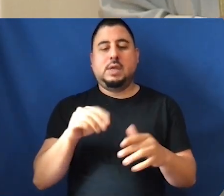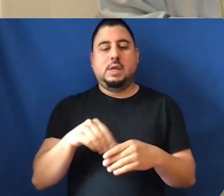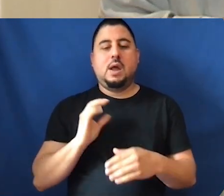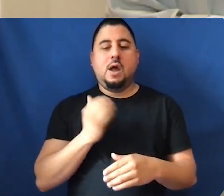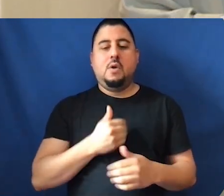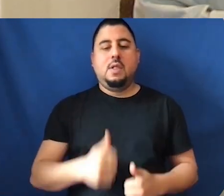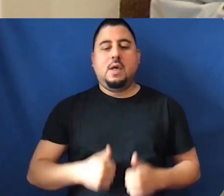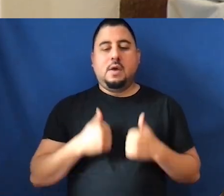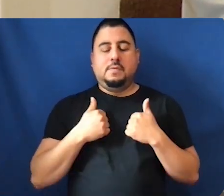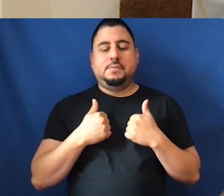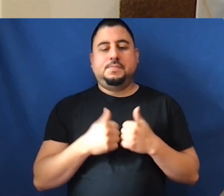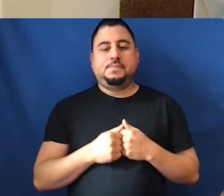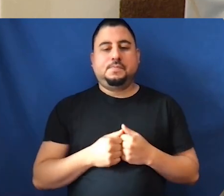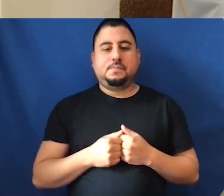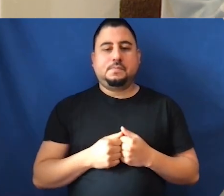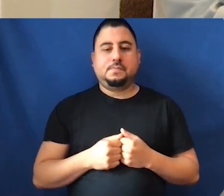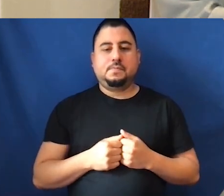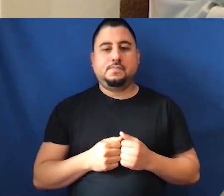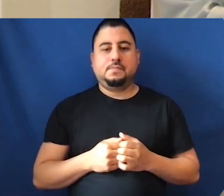our lives.